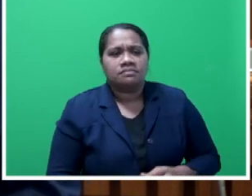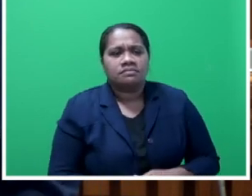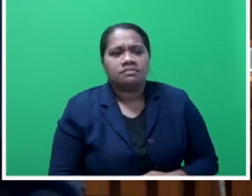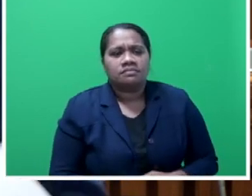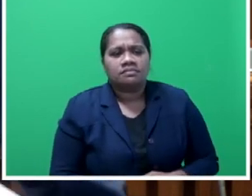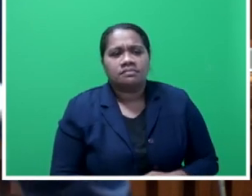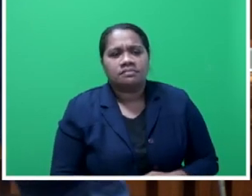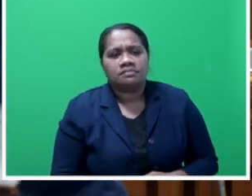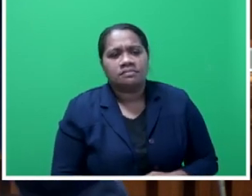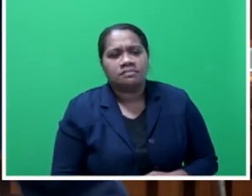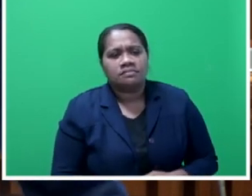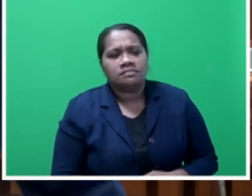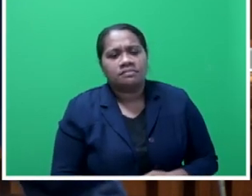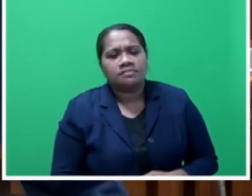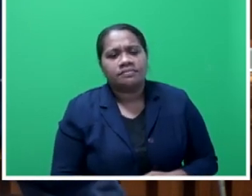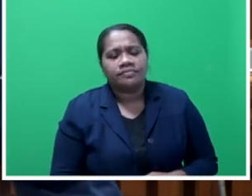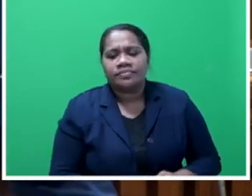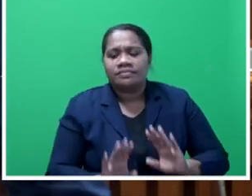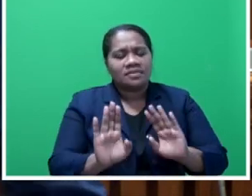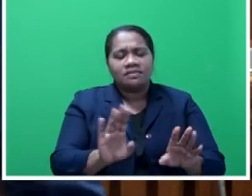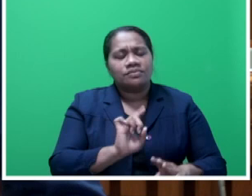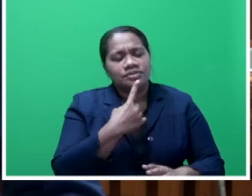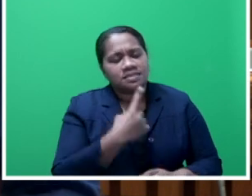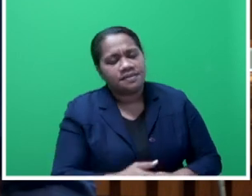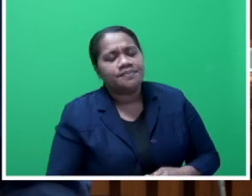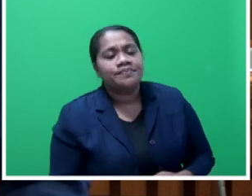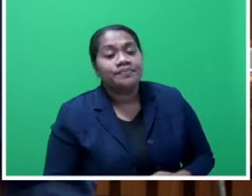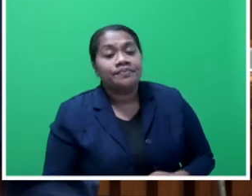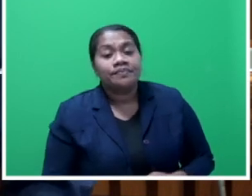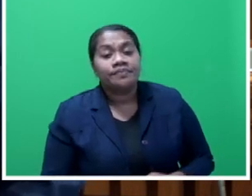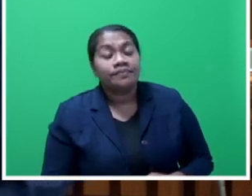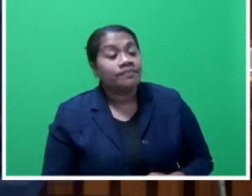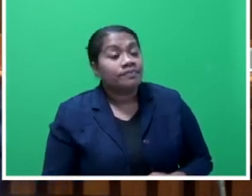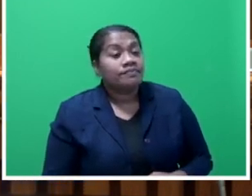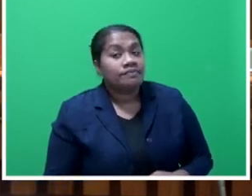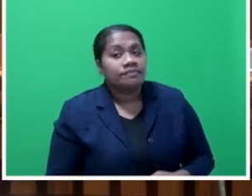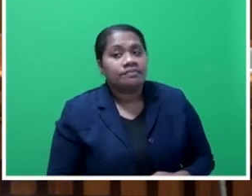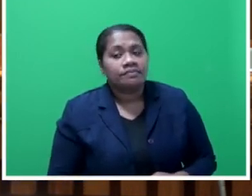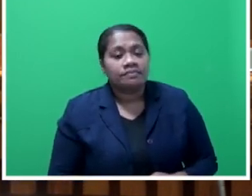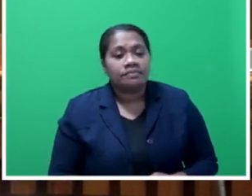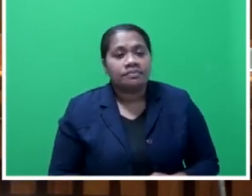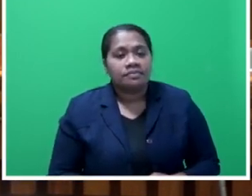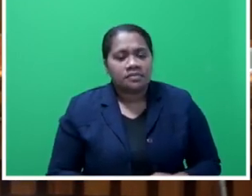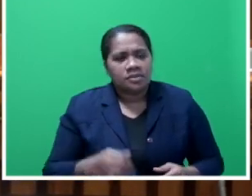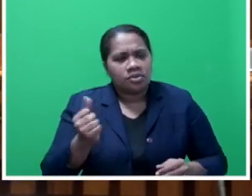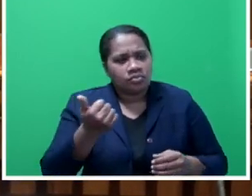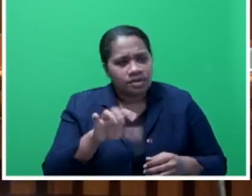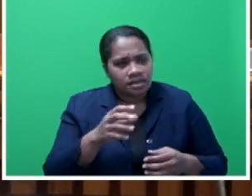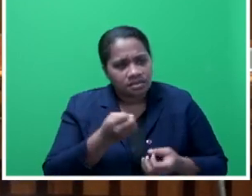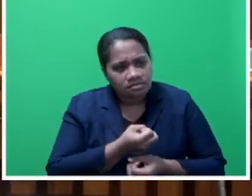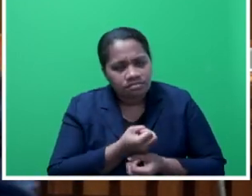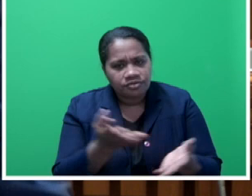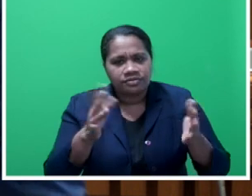point, Why? Mr. Speaker, sir, irrelevant what you're saying. Mr. Speaker, sir, I've addressed those issues. I want to now get on to